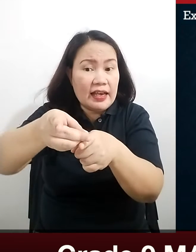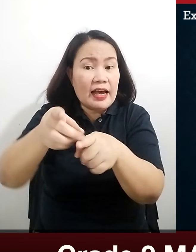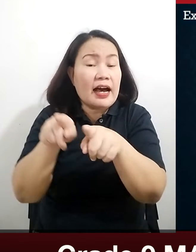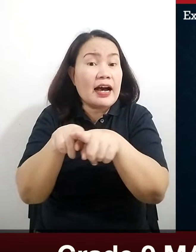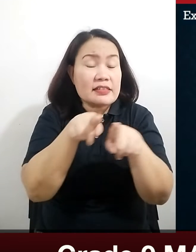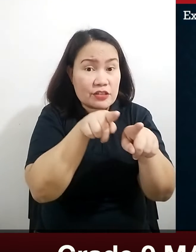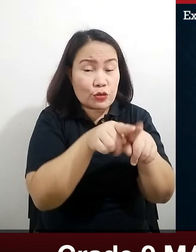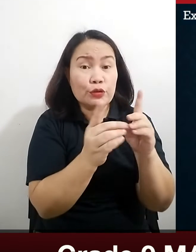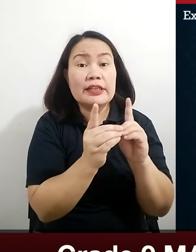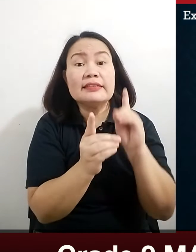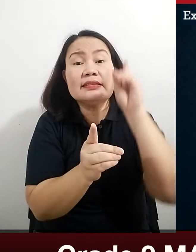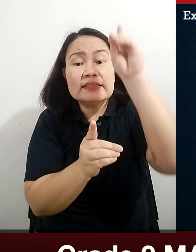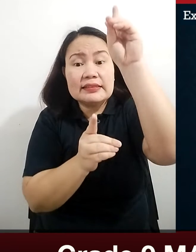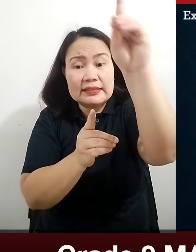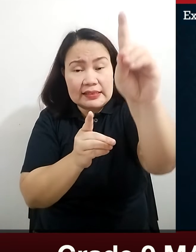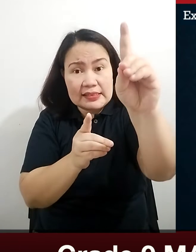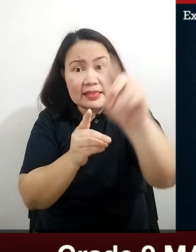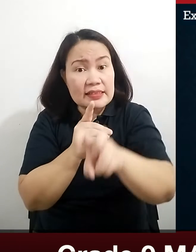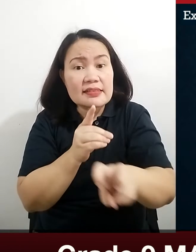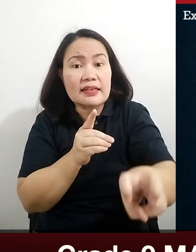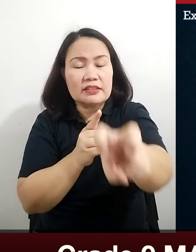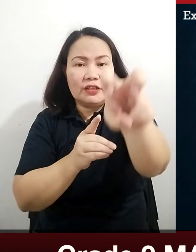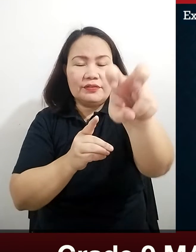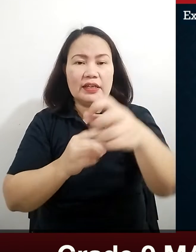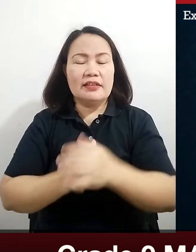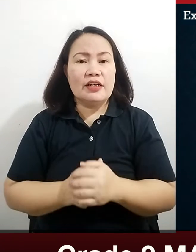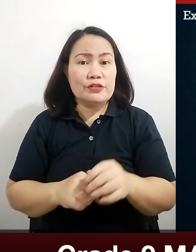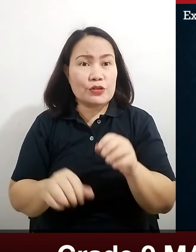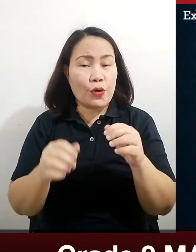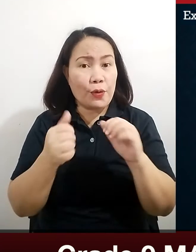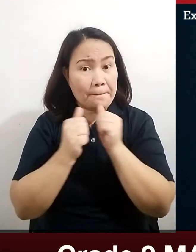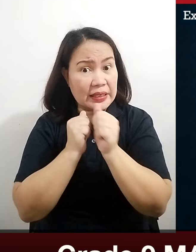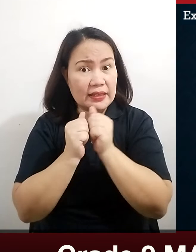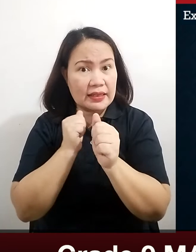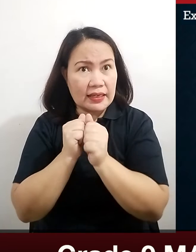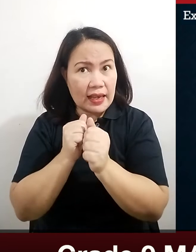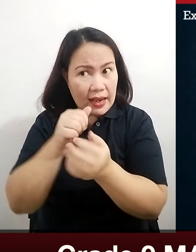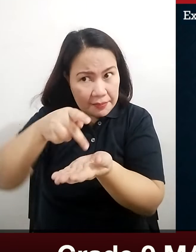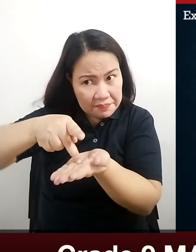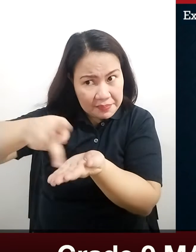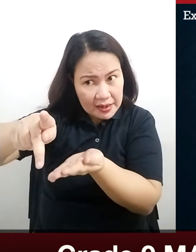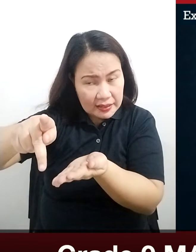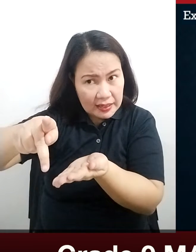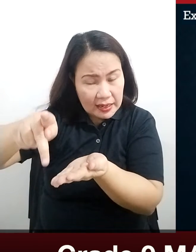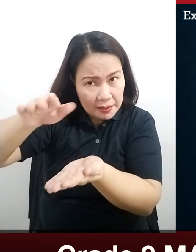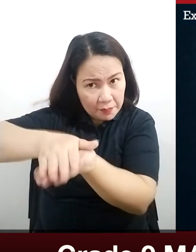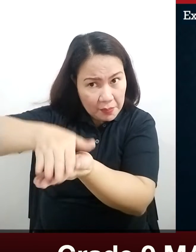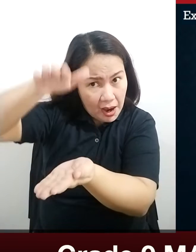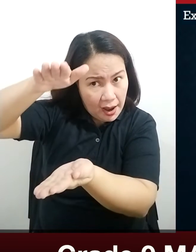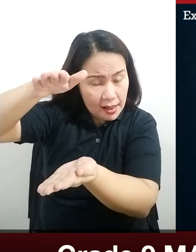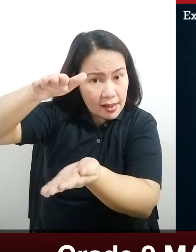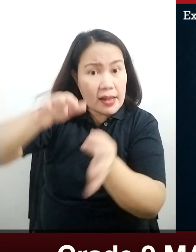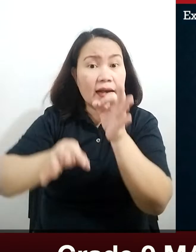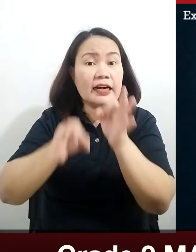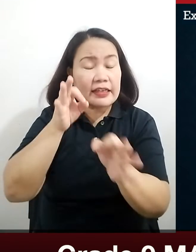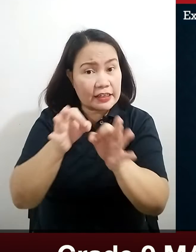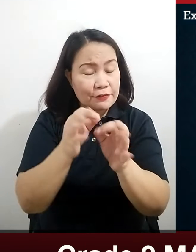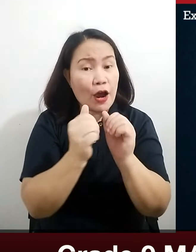tayong varies directly dito, so that is for direct variation. So, paano natin i-translate into